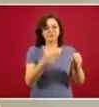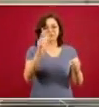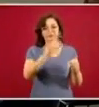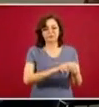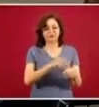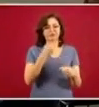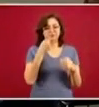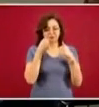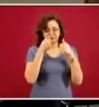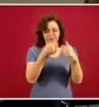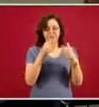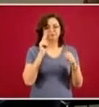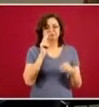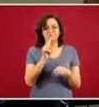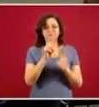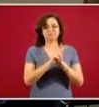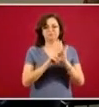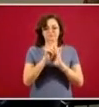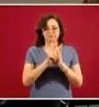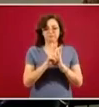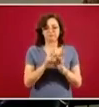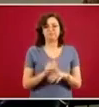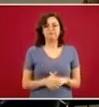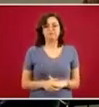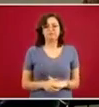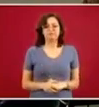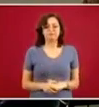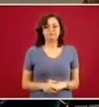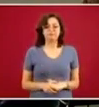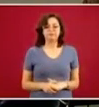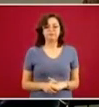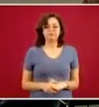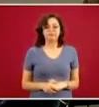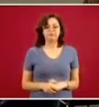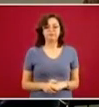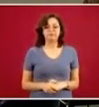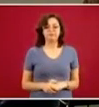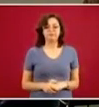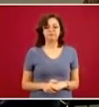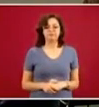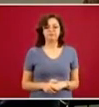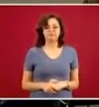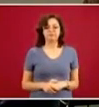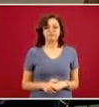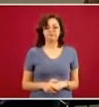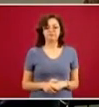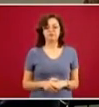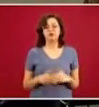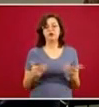So this is regarding the patients who are outside of the COVID-19 related